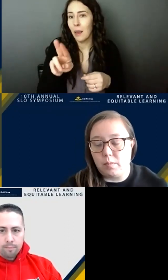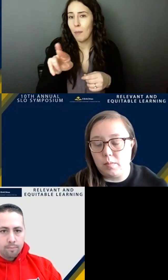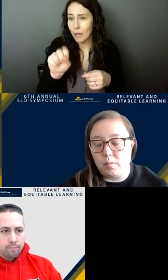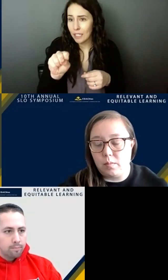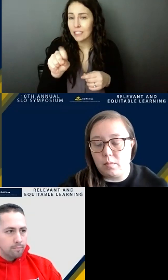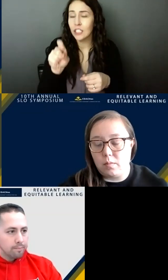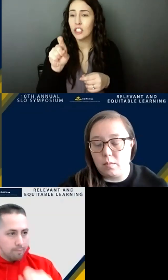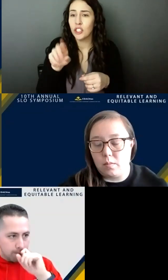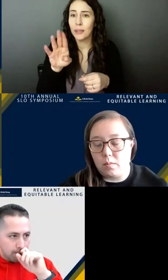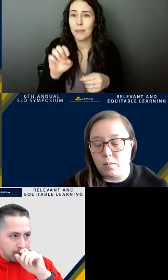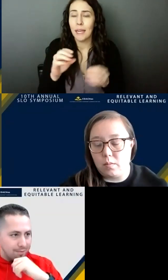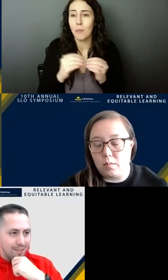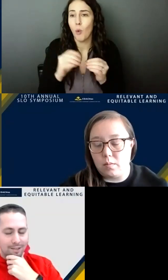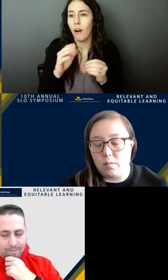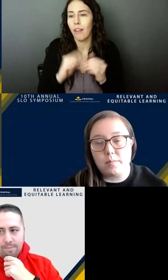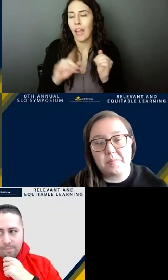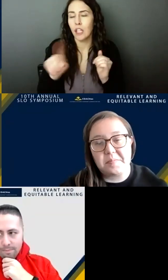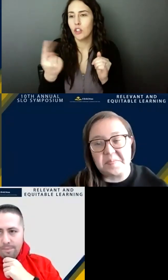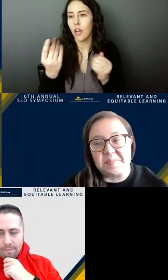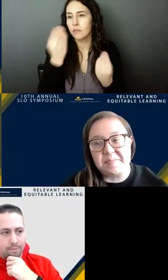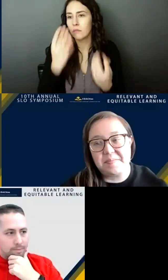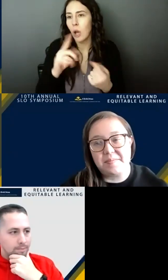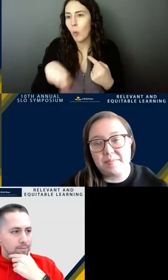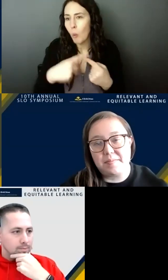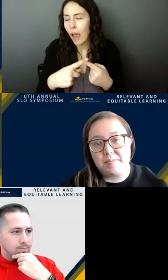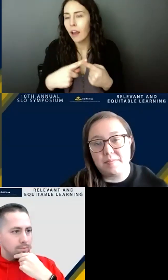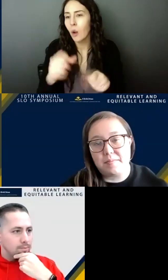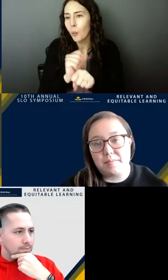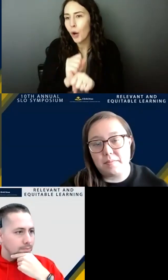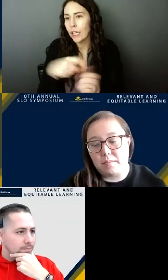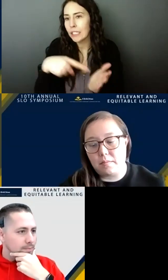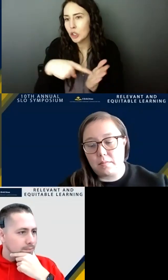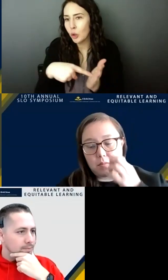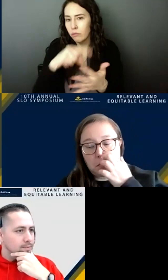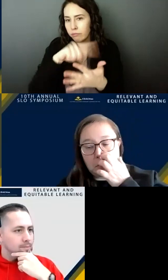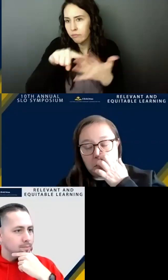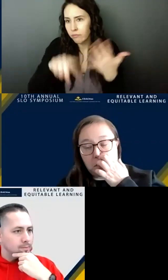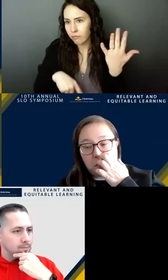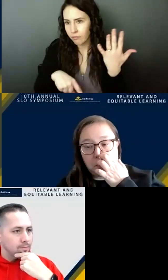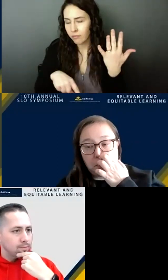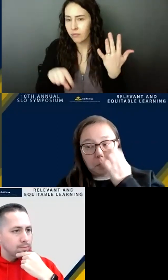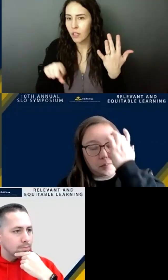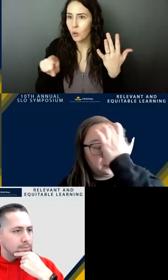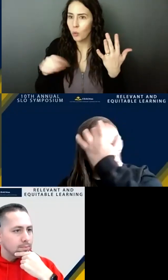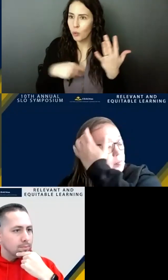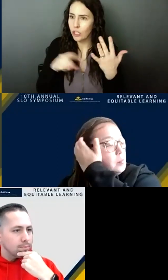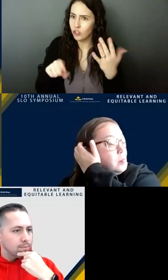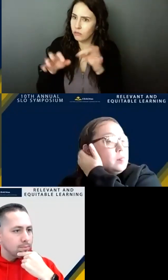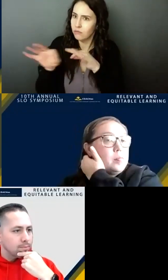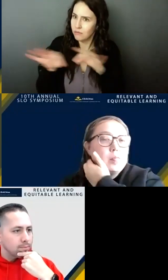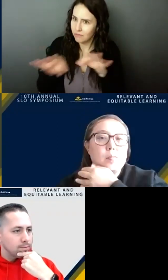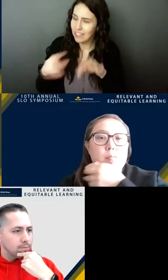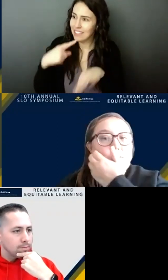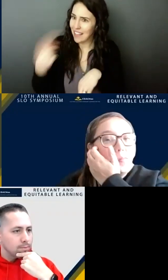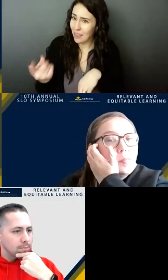when assignments are due. We should be telling them and grounding the language of these course learning outcomes